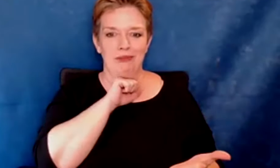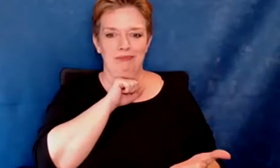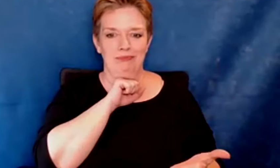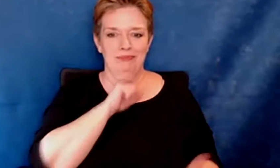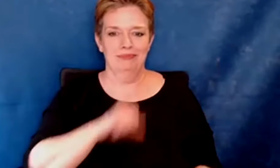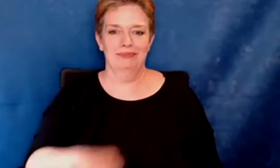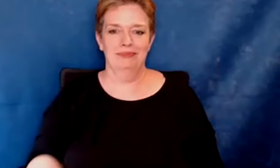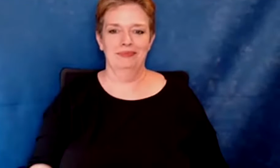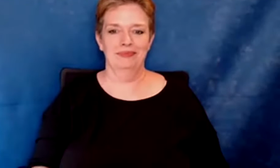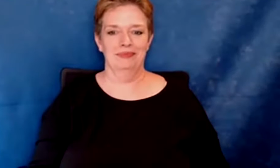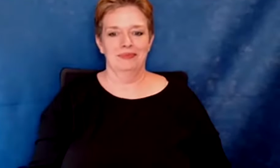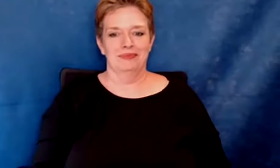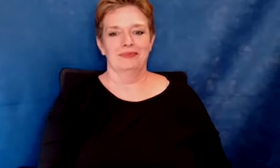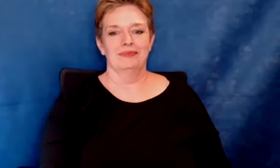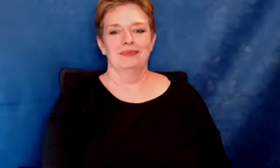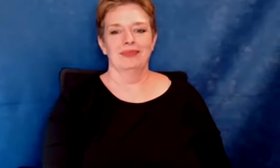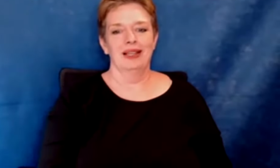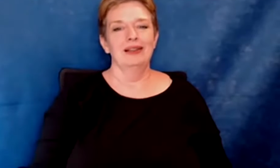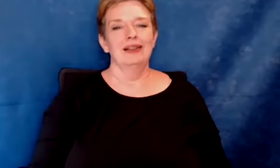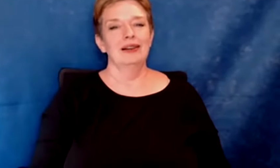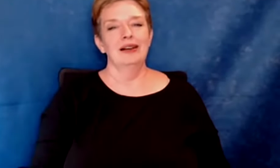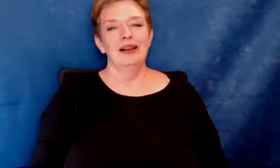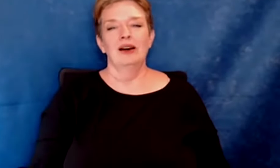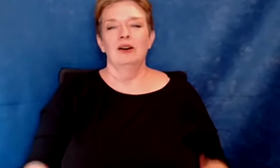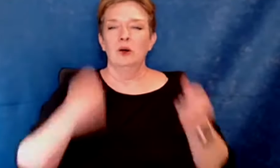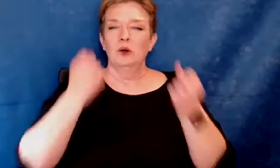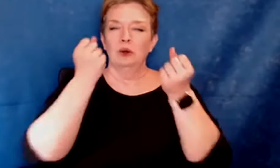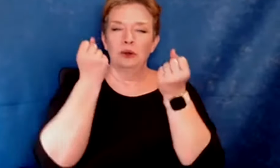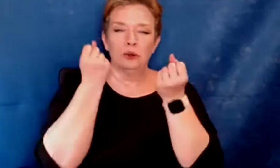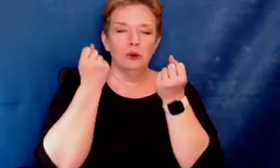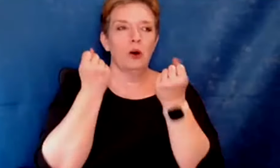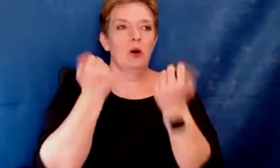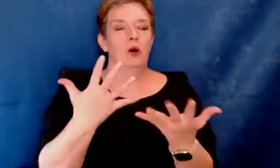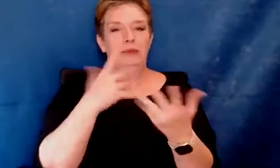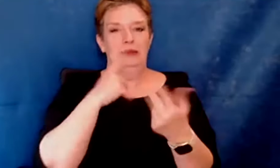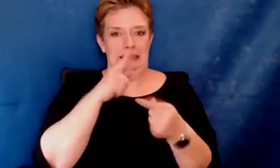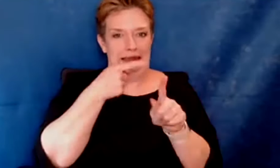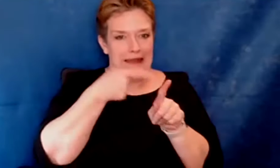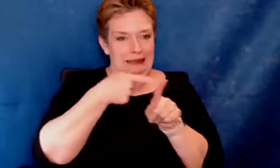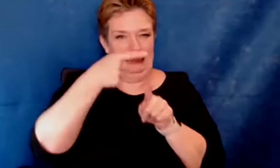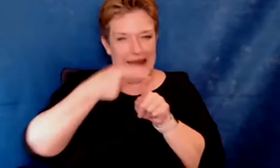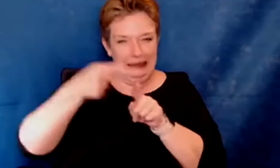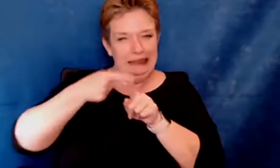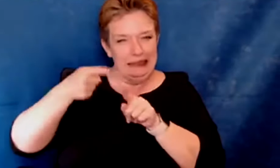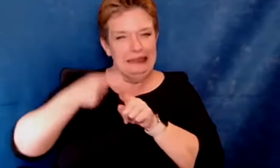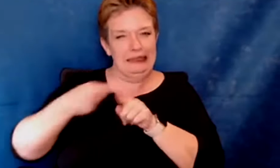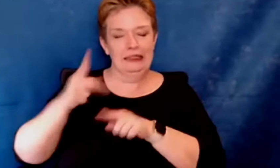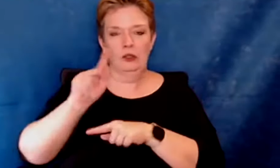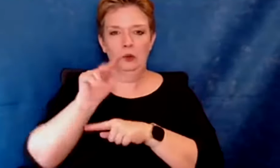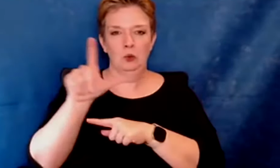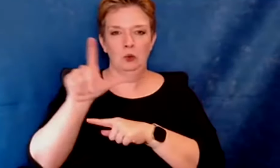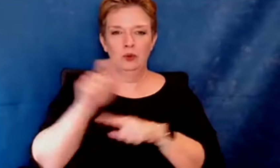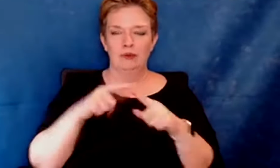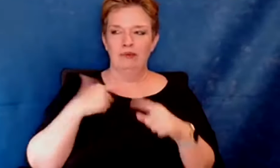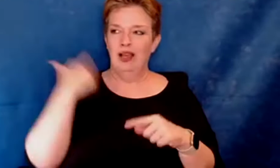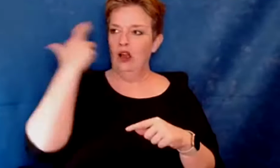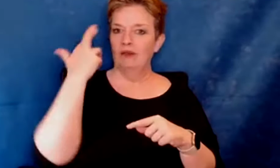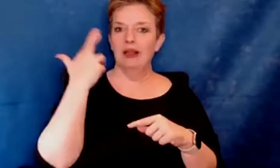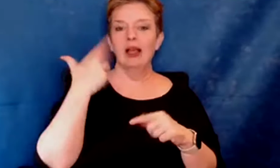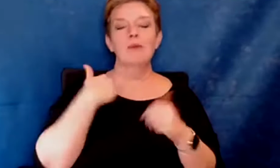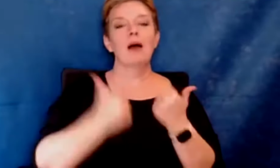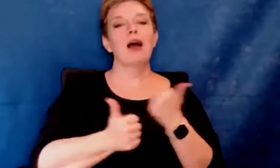There's so many specialized tools that you can use, but the reality of it is that I ended up using the basic tools that I